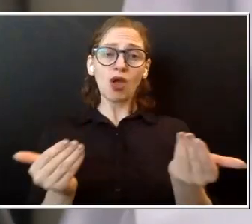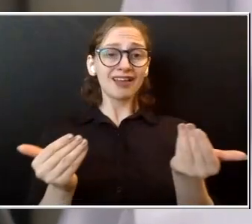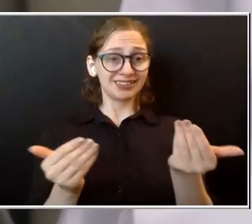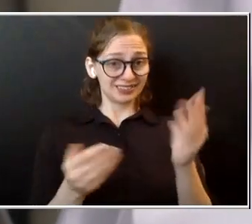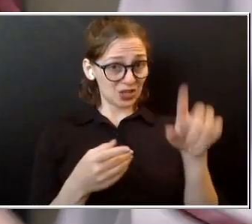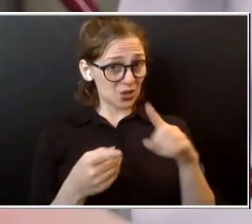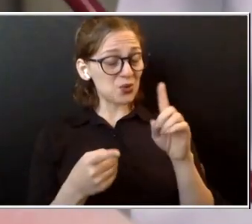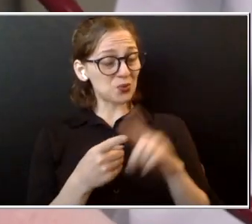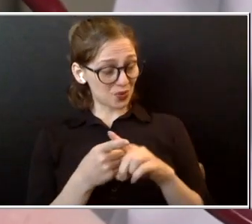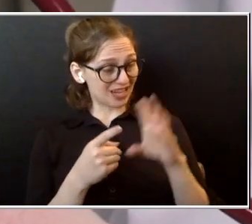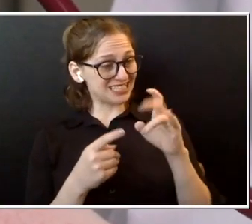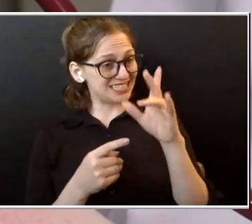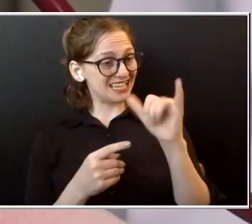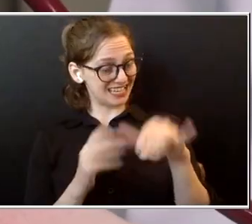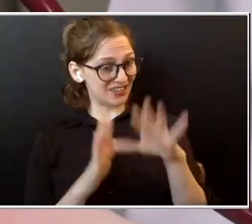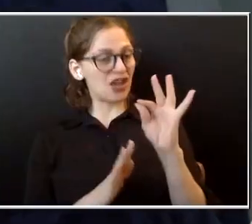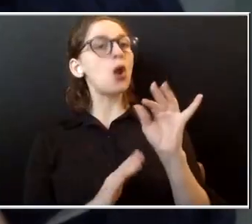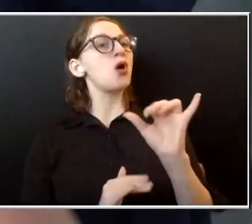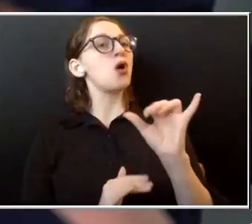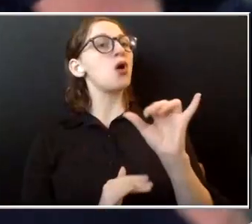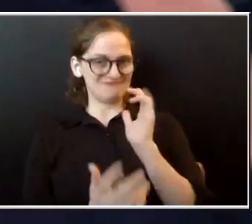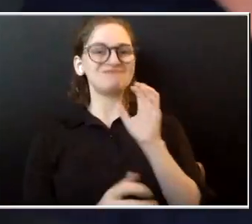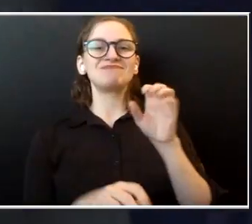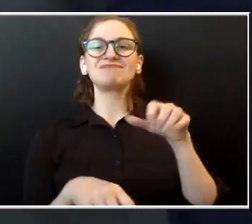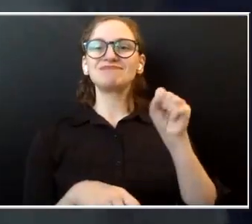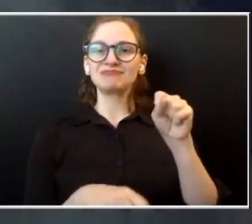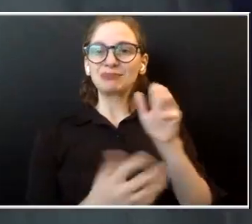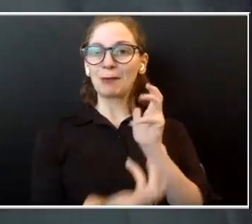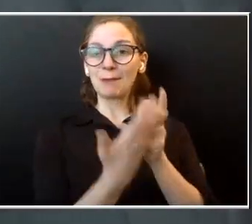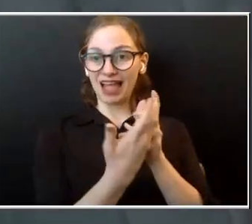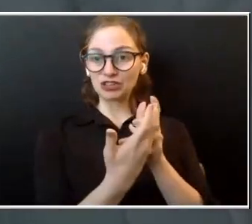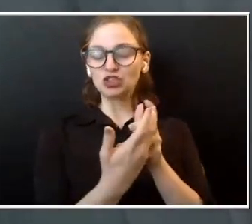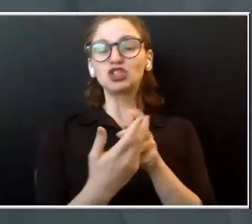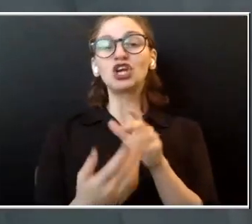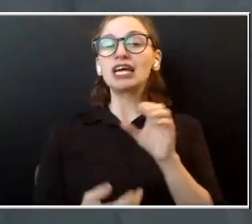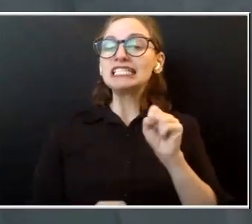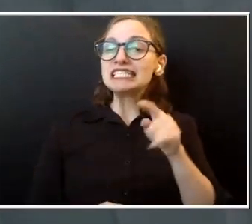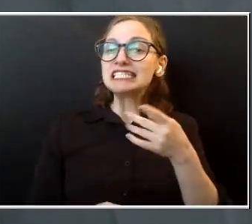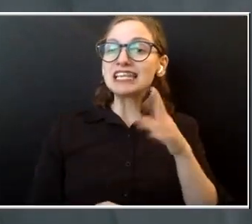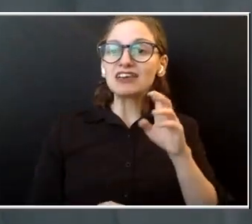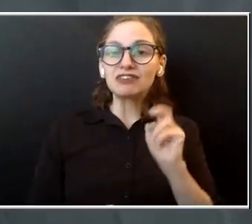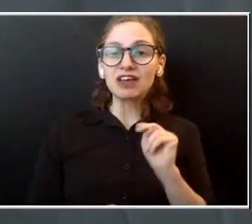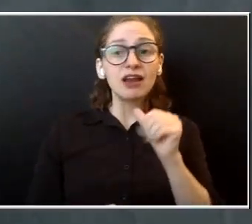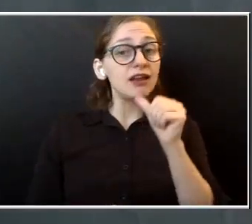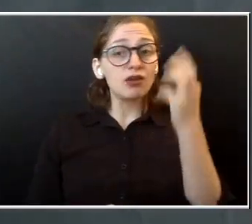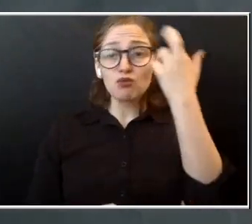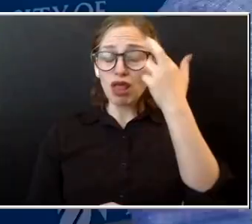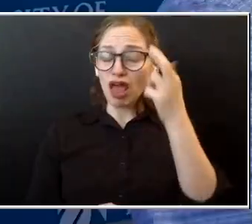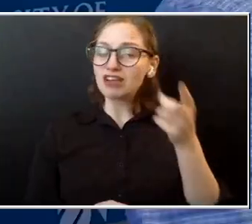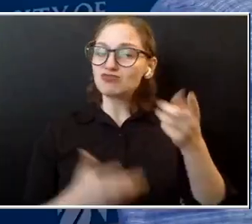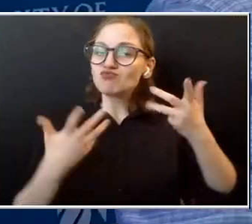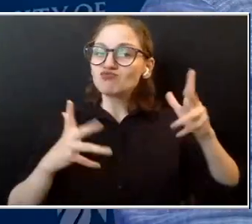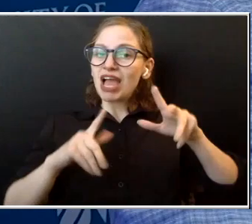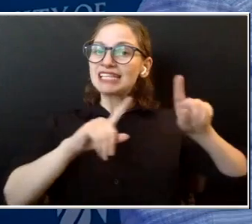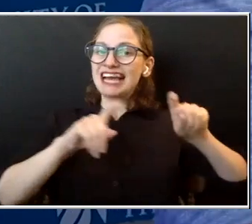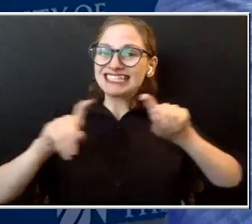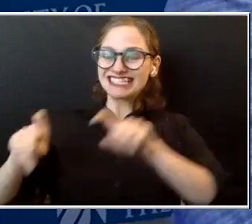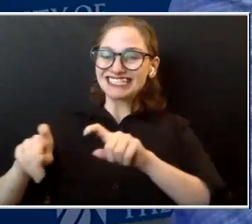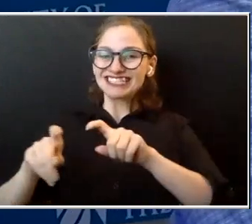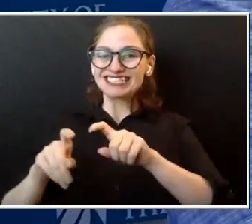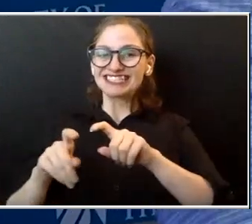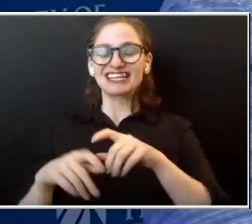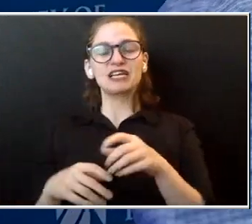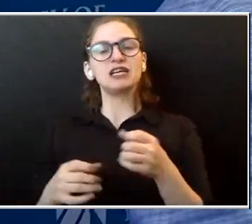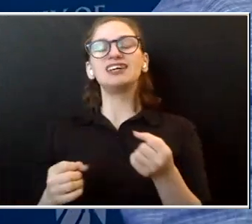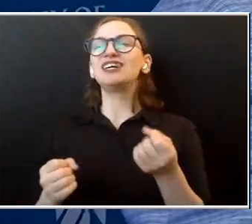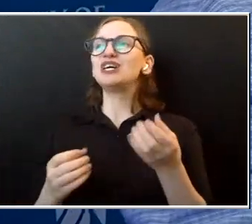she'd already completed the necessary testing. She called her uncle herself to give him the news. So as soon as I answered,